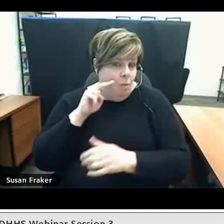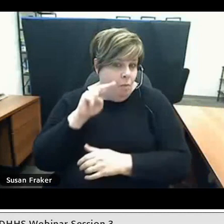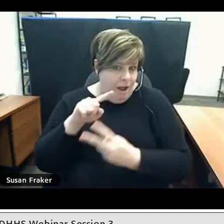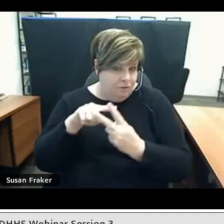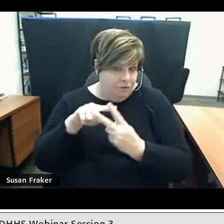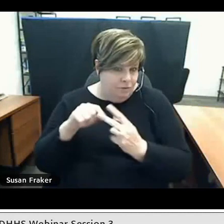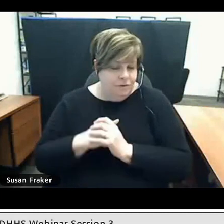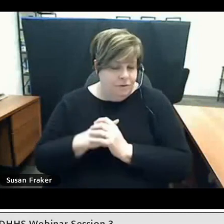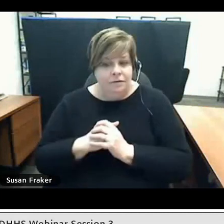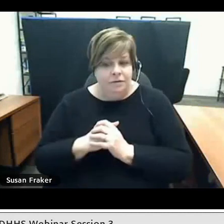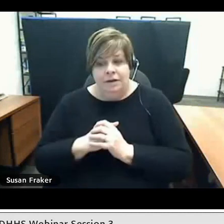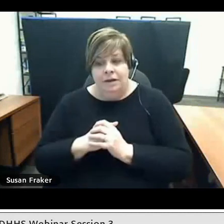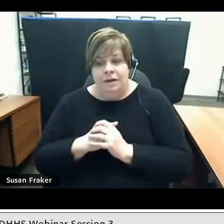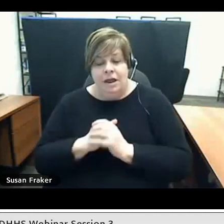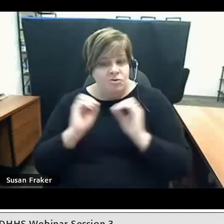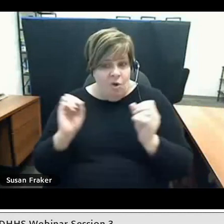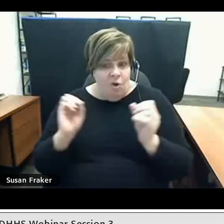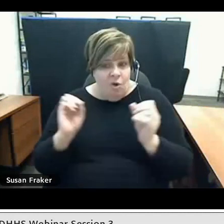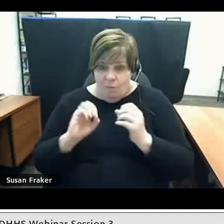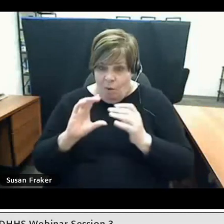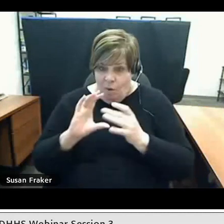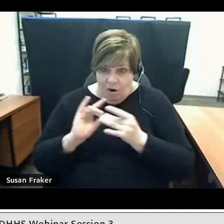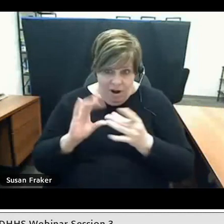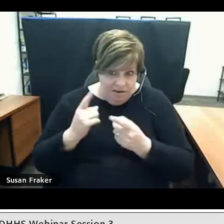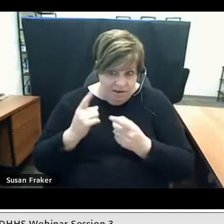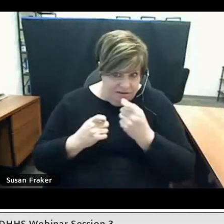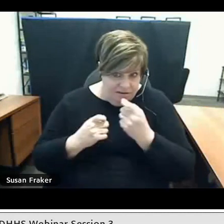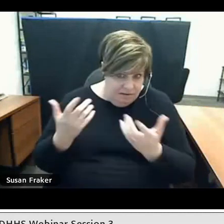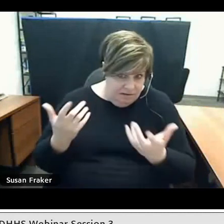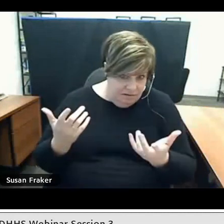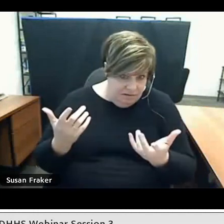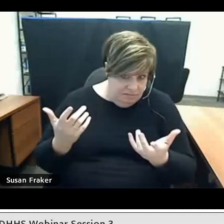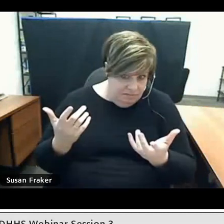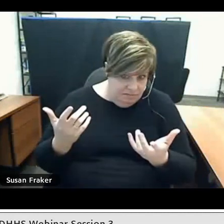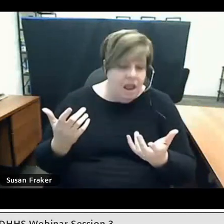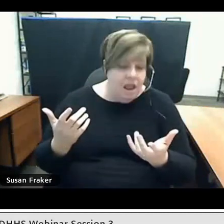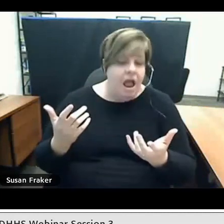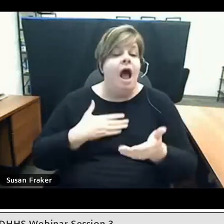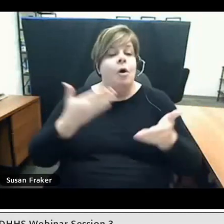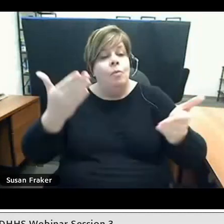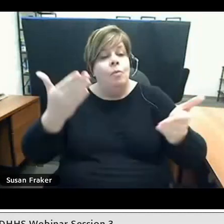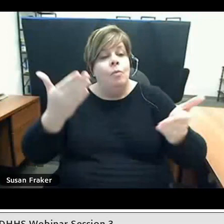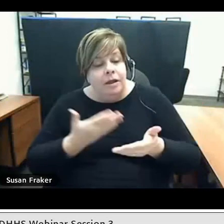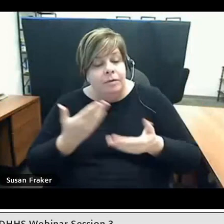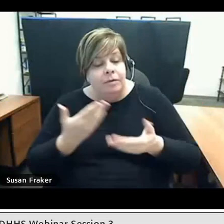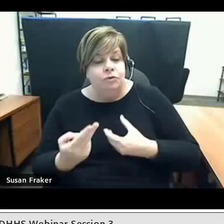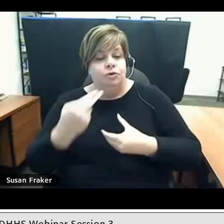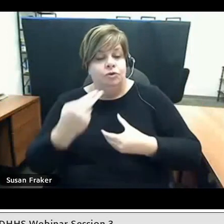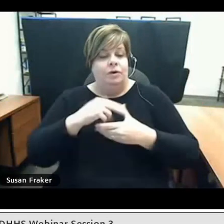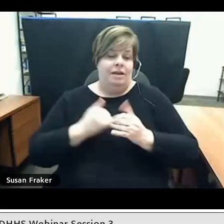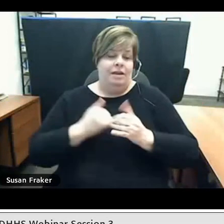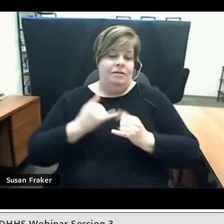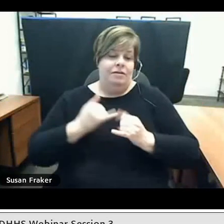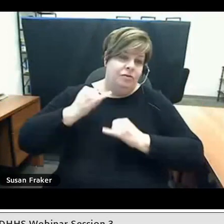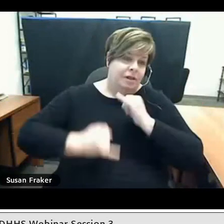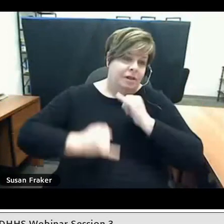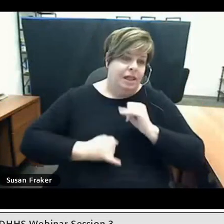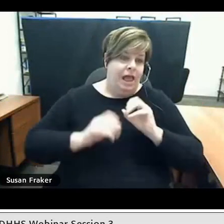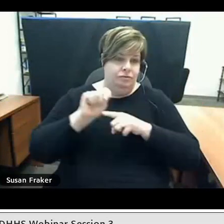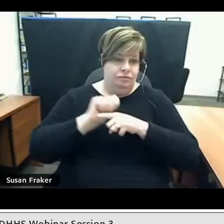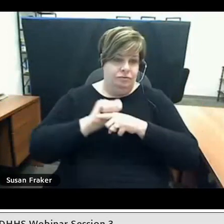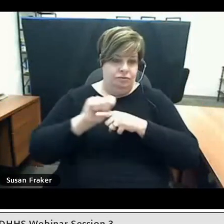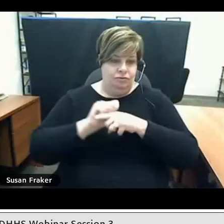And seeing no more questions, I would welcome you all to join our last webinar on January